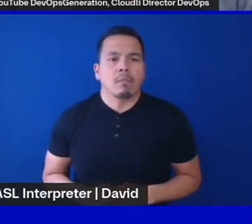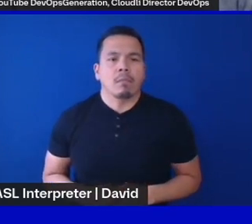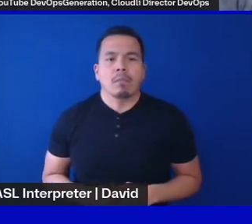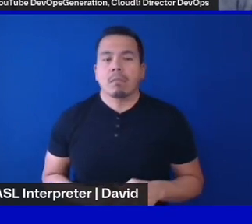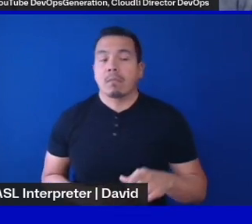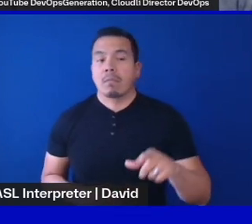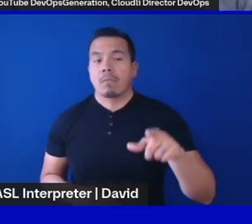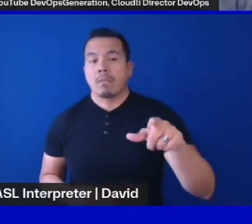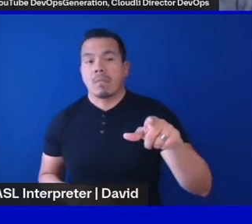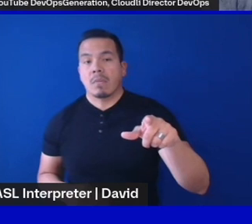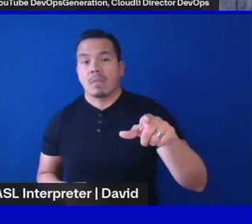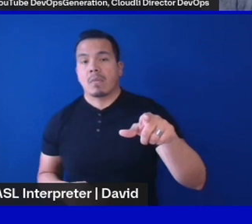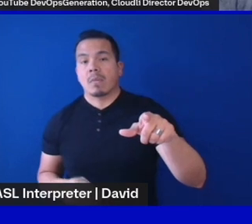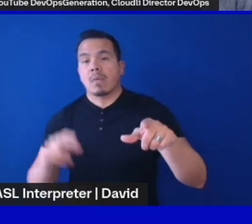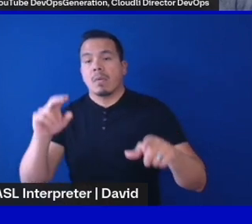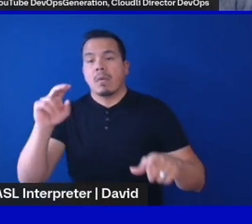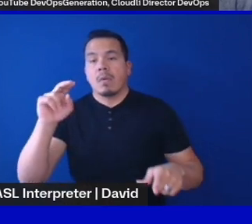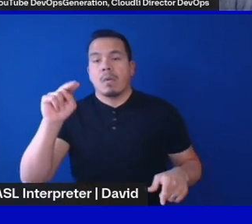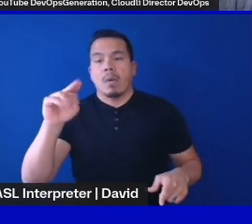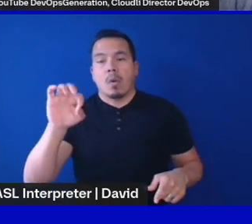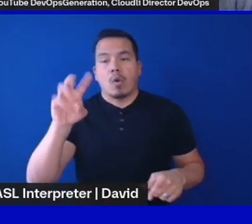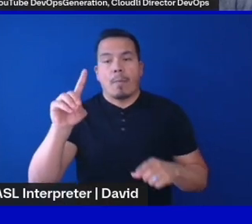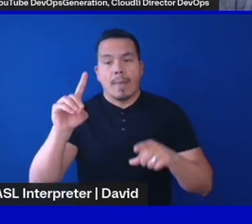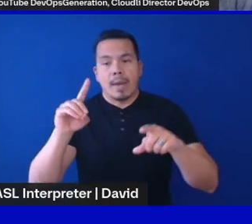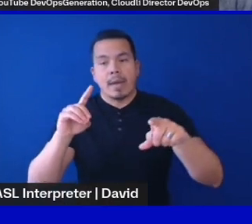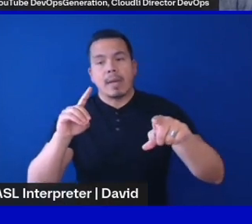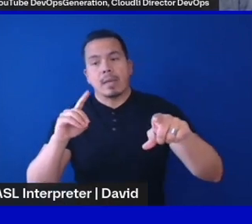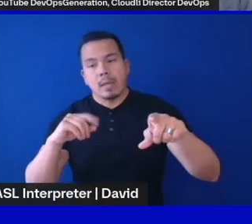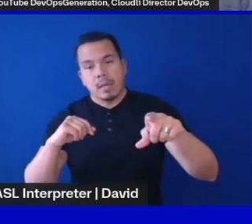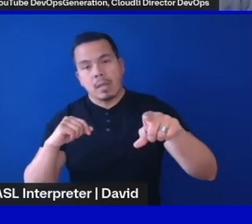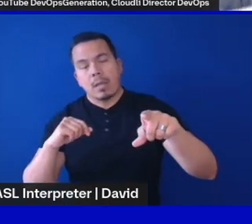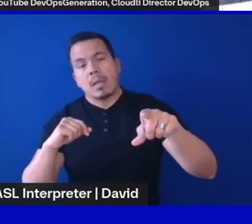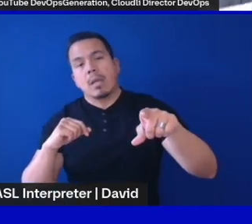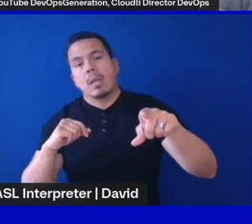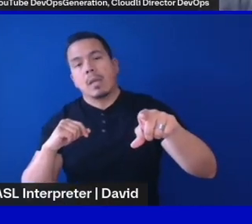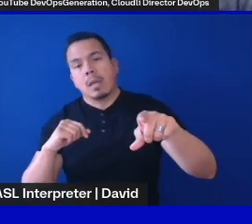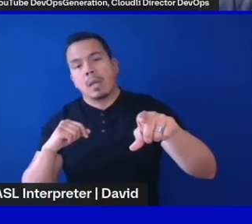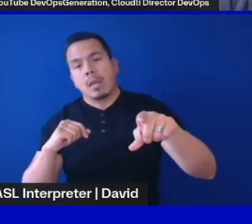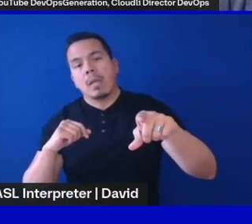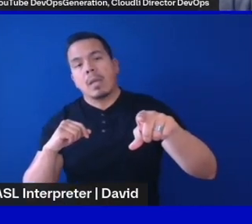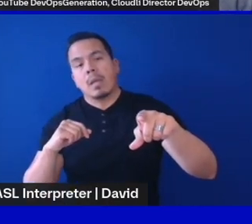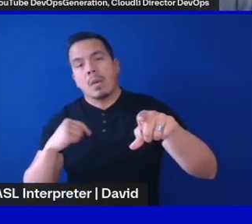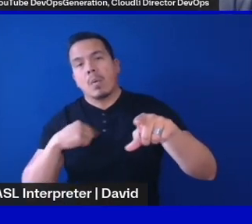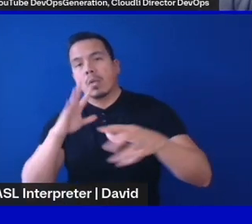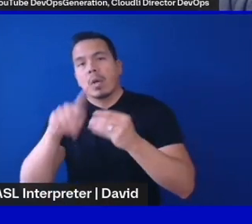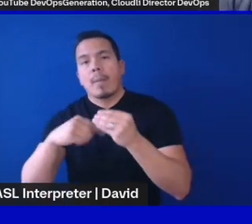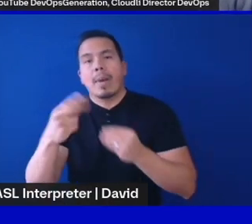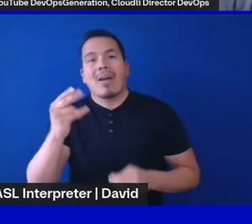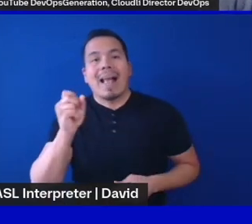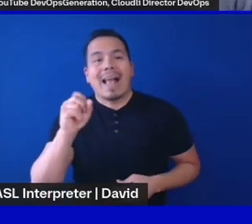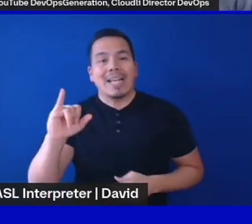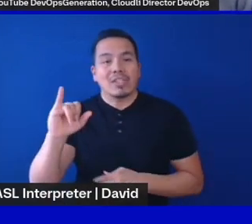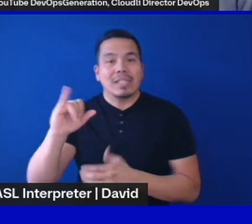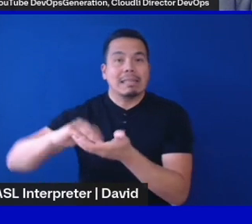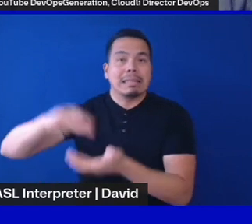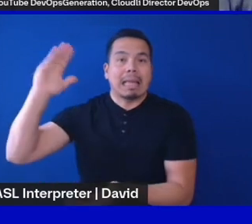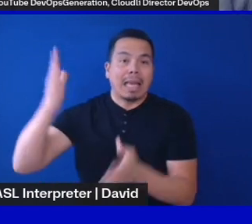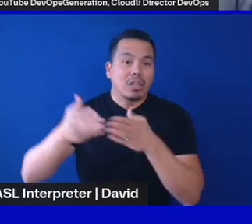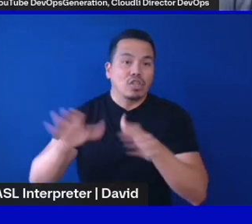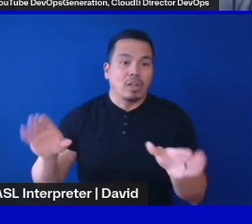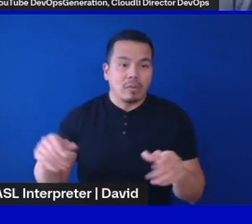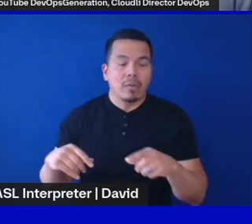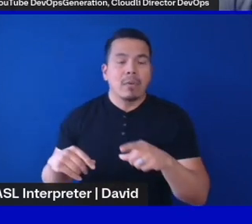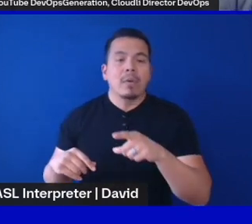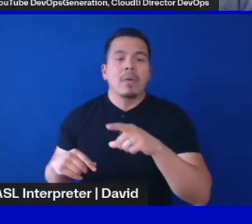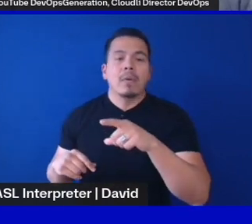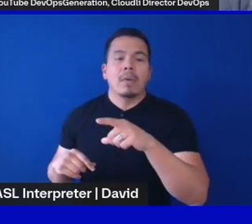Something that Nomad, and so I talk about Nomad here, but really we're talking about Hashistack in general. But